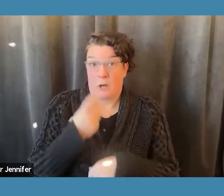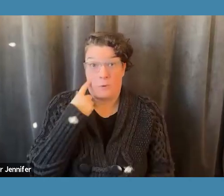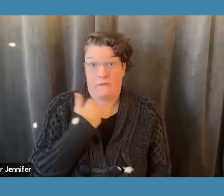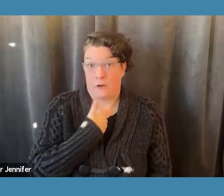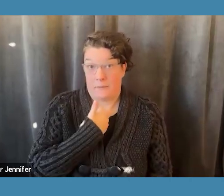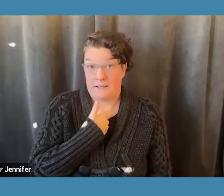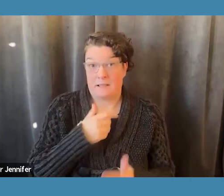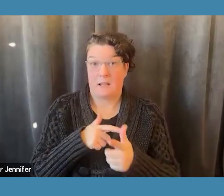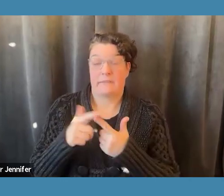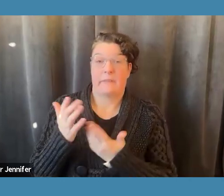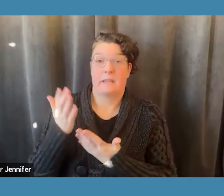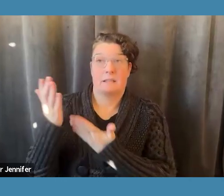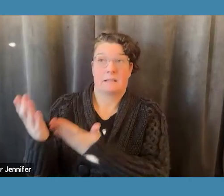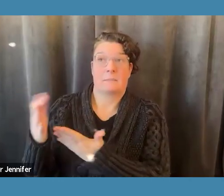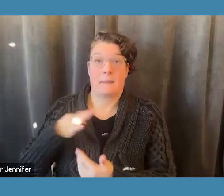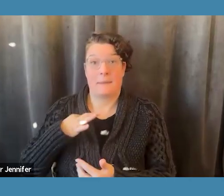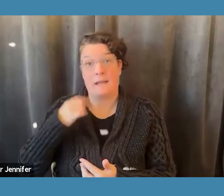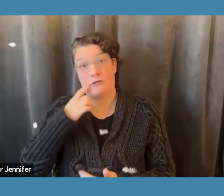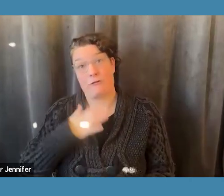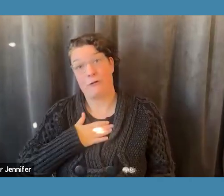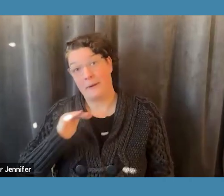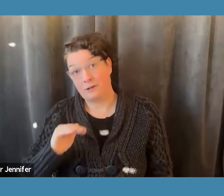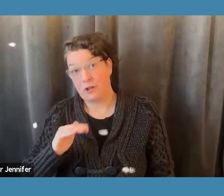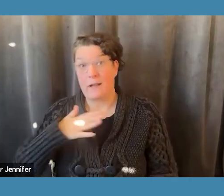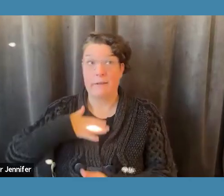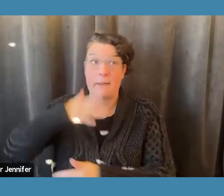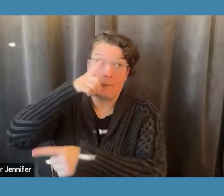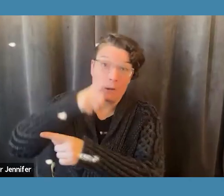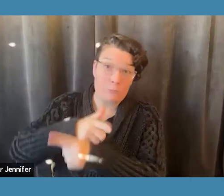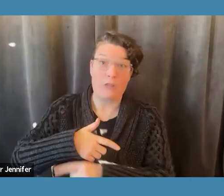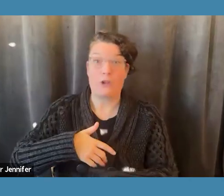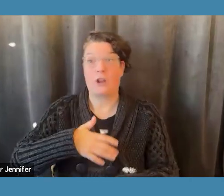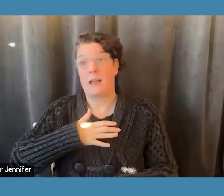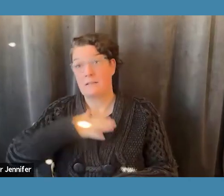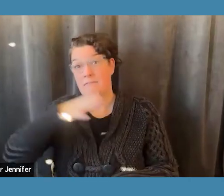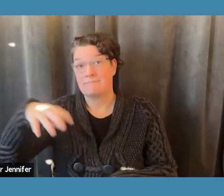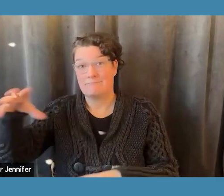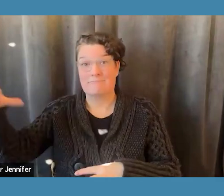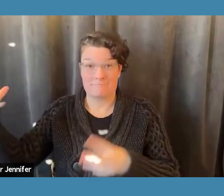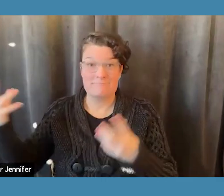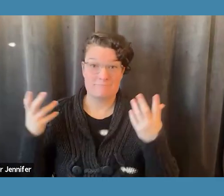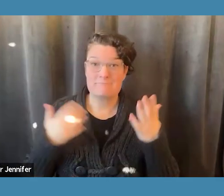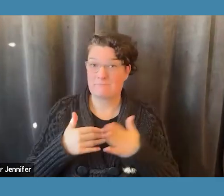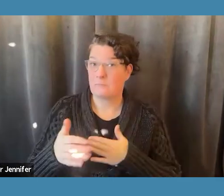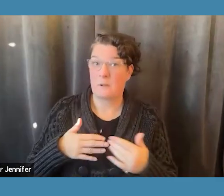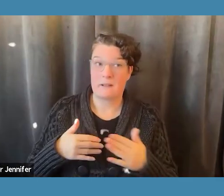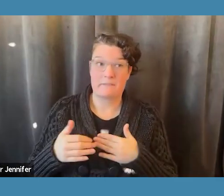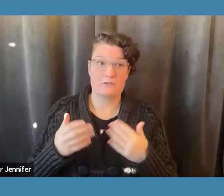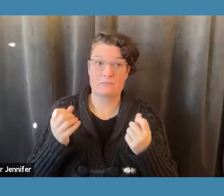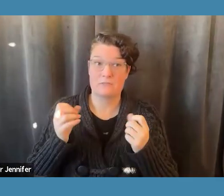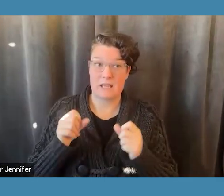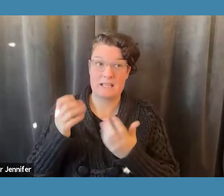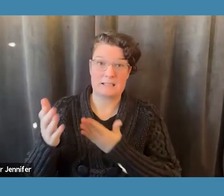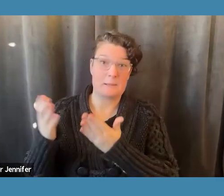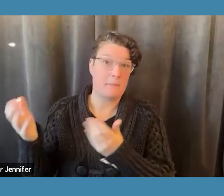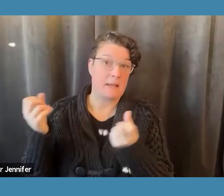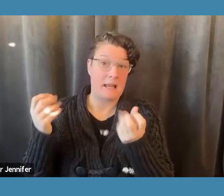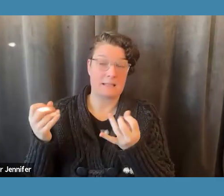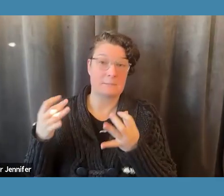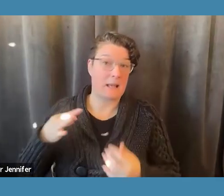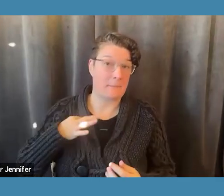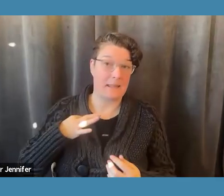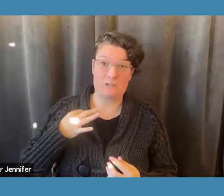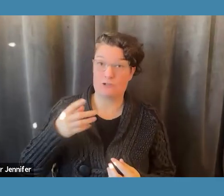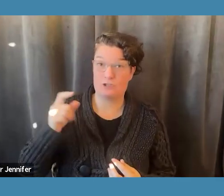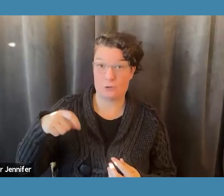then submit applications for my child and my brother, and you can submit as many applications separately